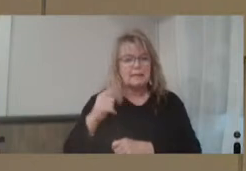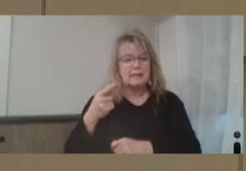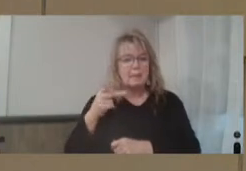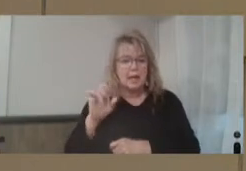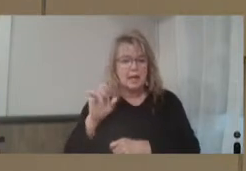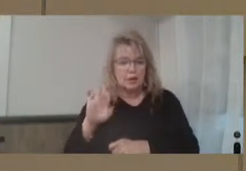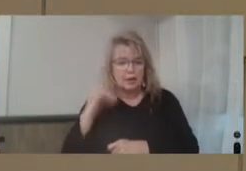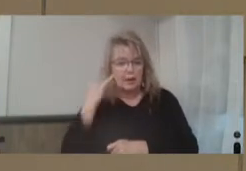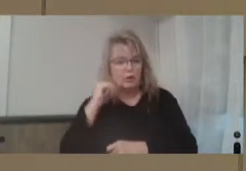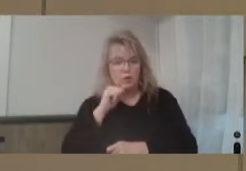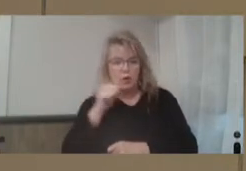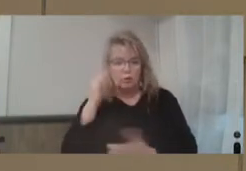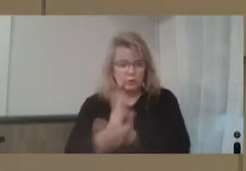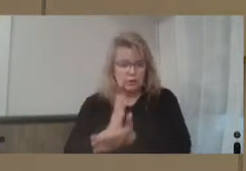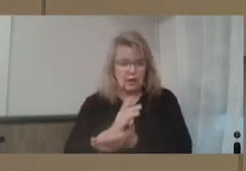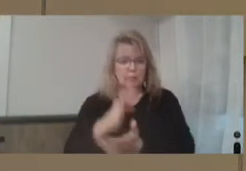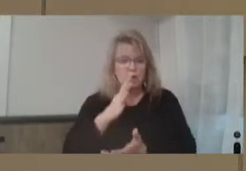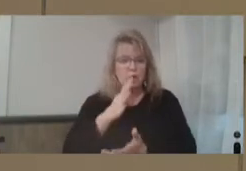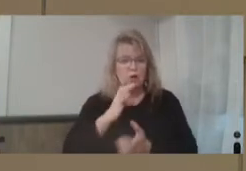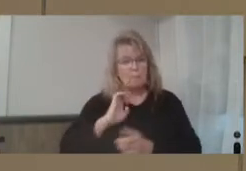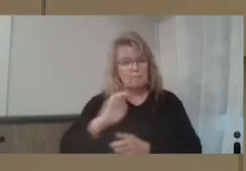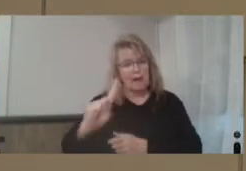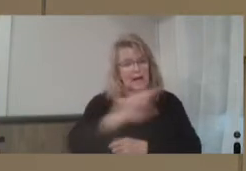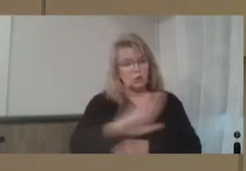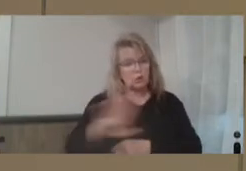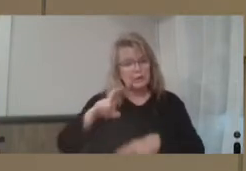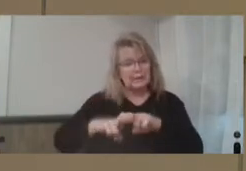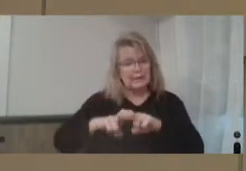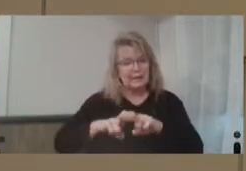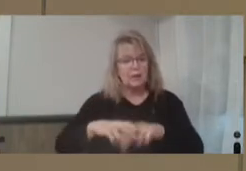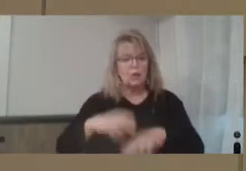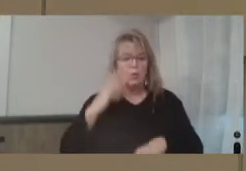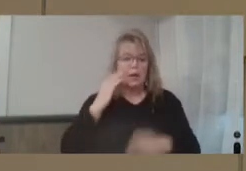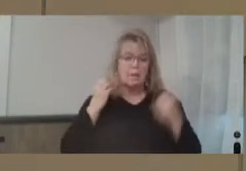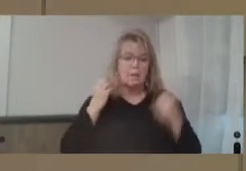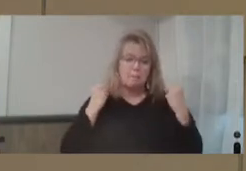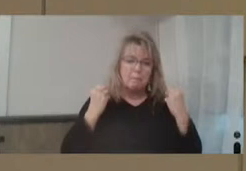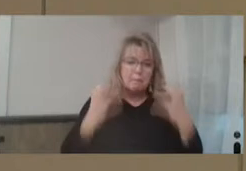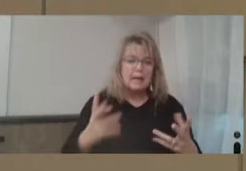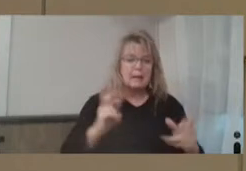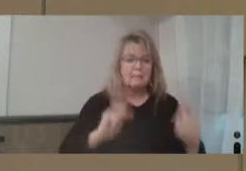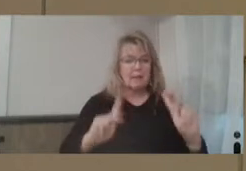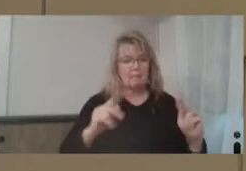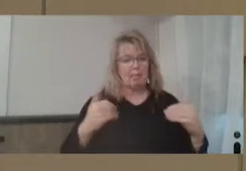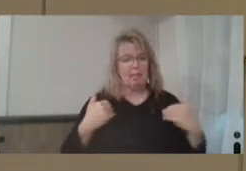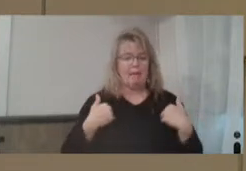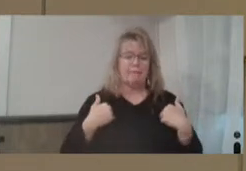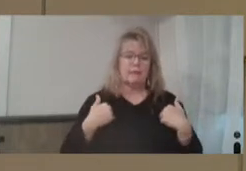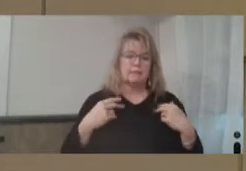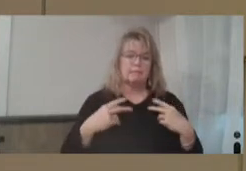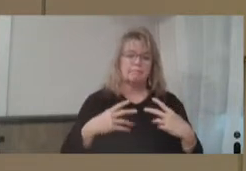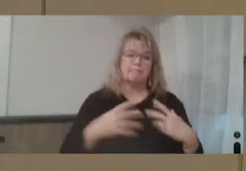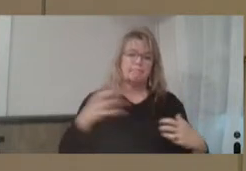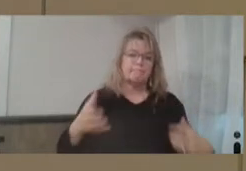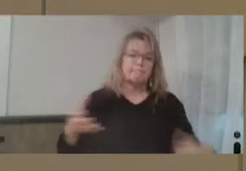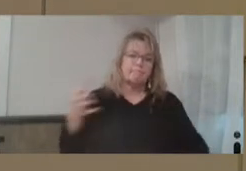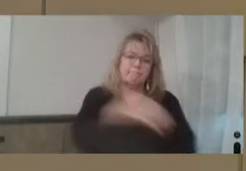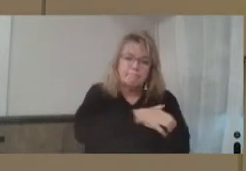to talk and go back to your seat. So we know that there are many people that have very, very powerful